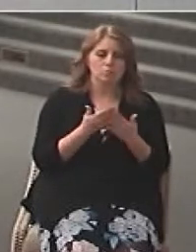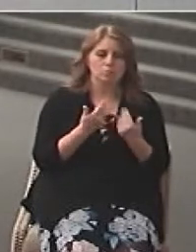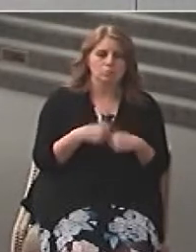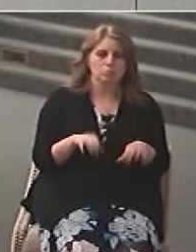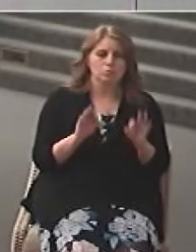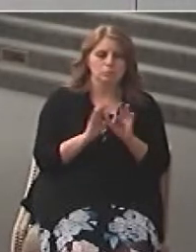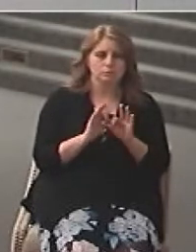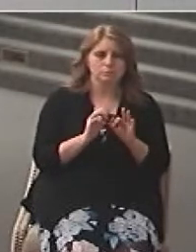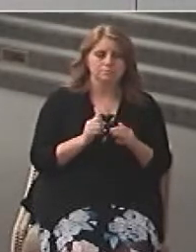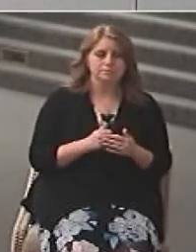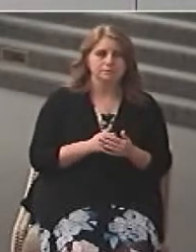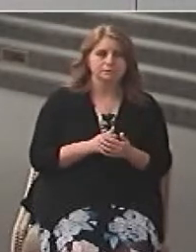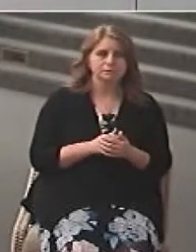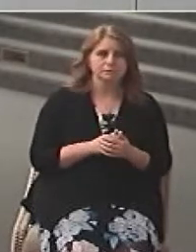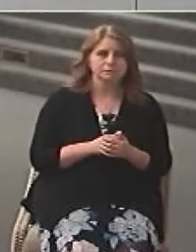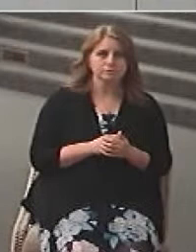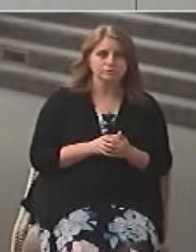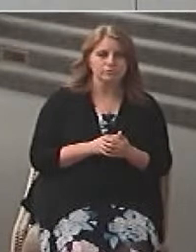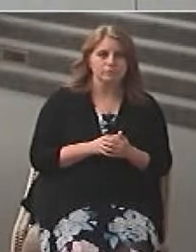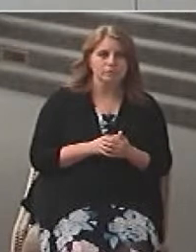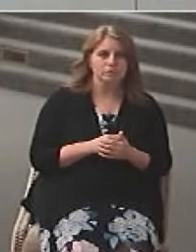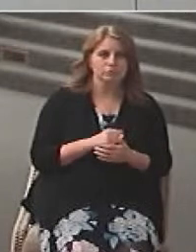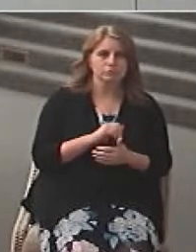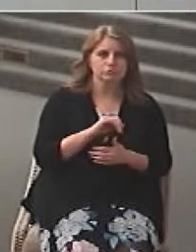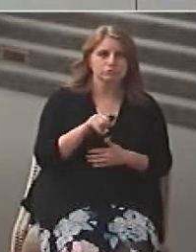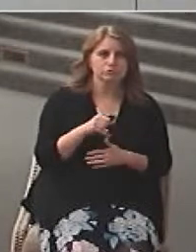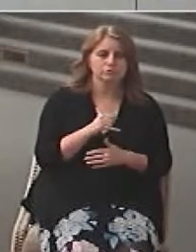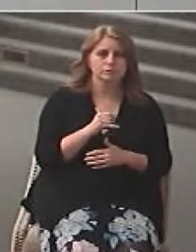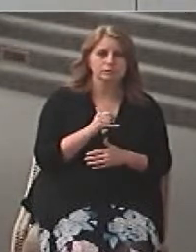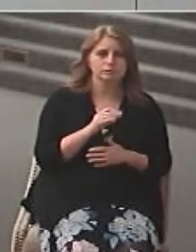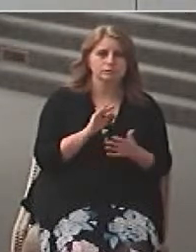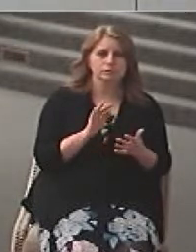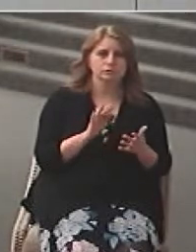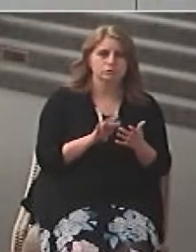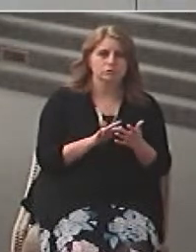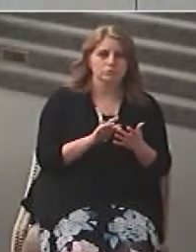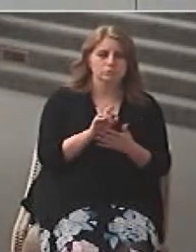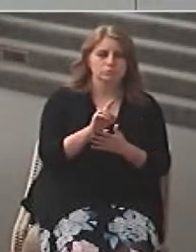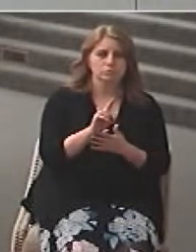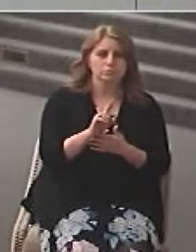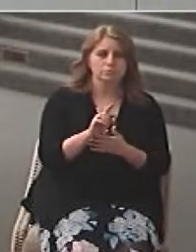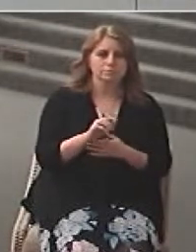it. Just to reach one.